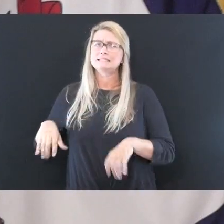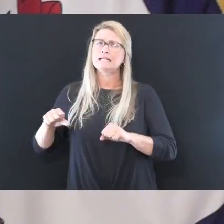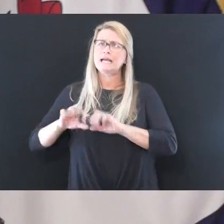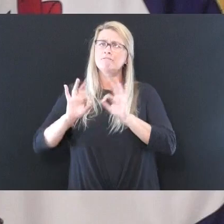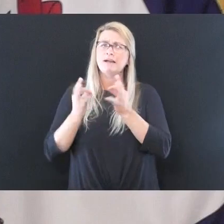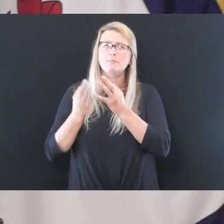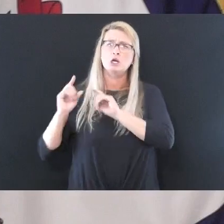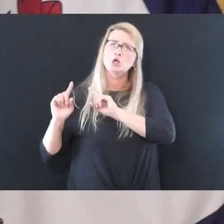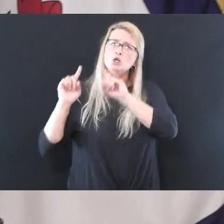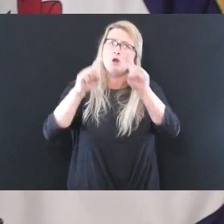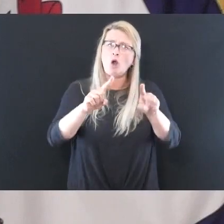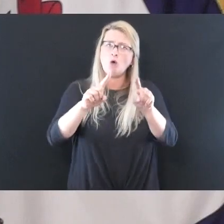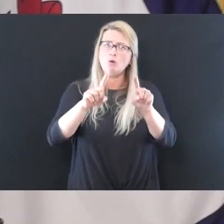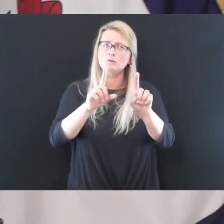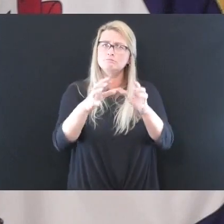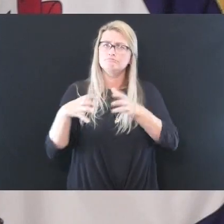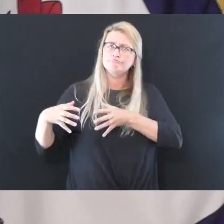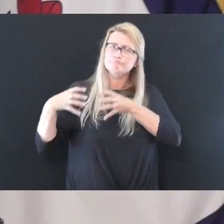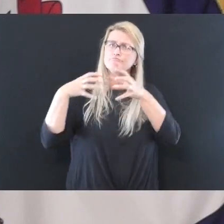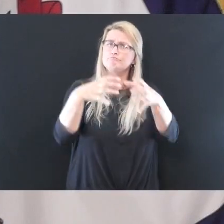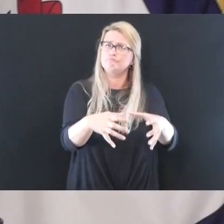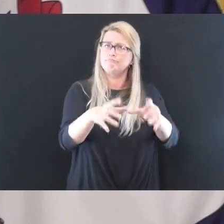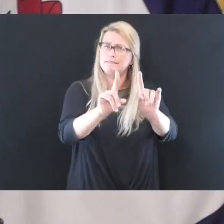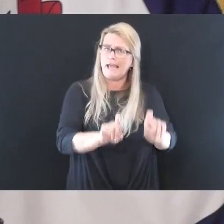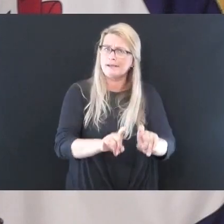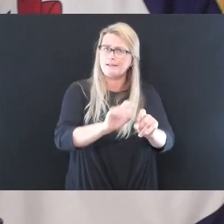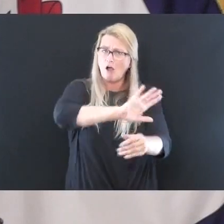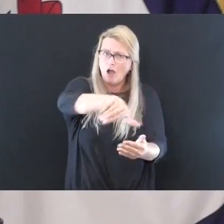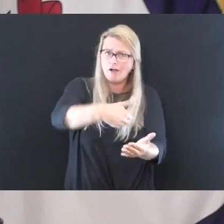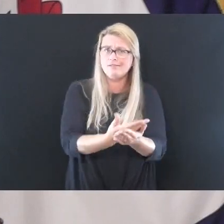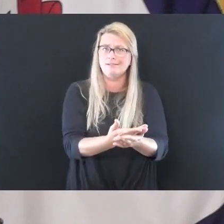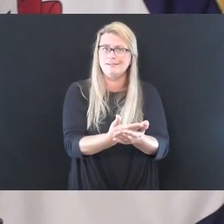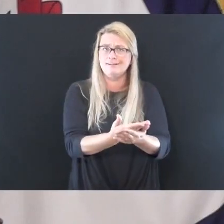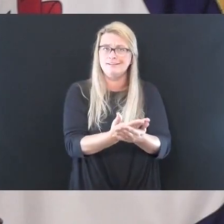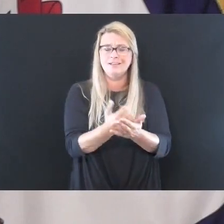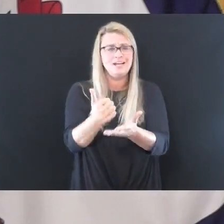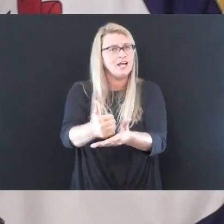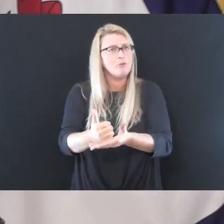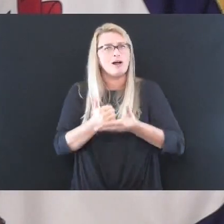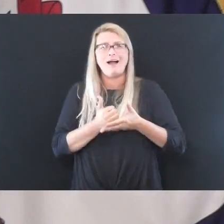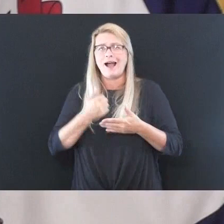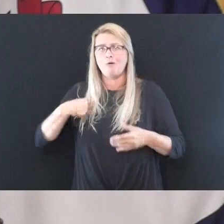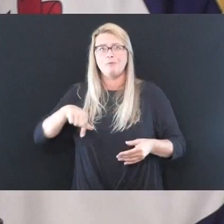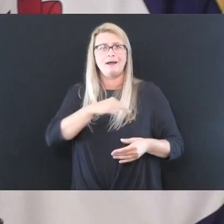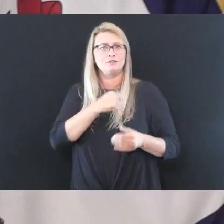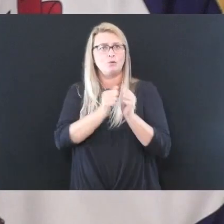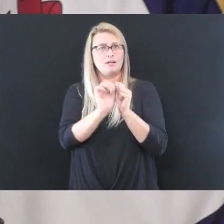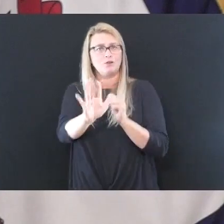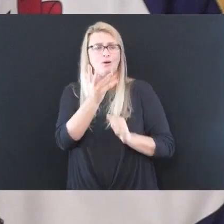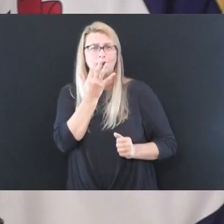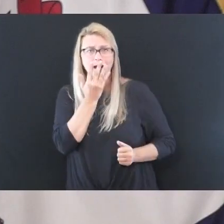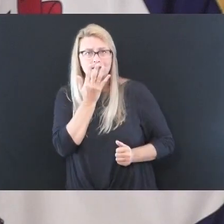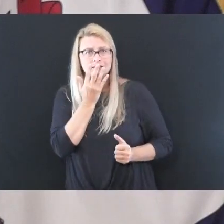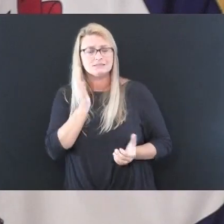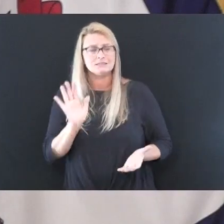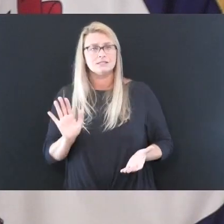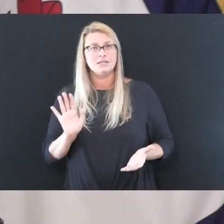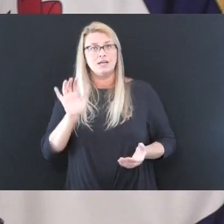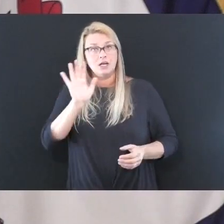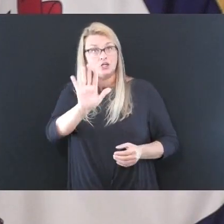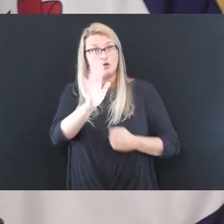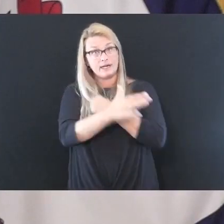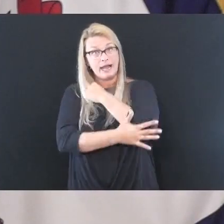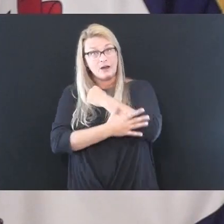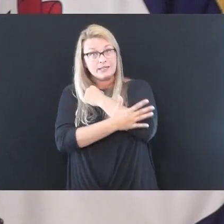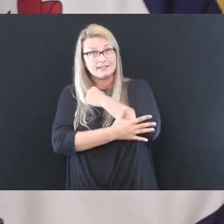The more we test, the more we'll know. Absolutely, it will help as far as the color coding, to those counties. It